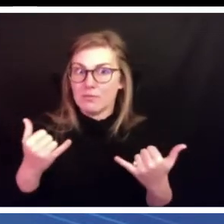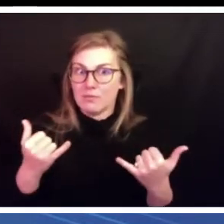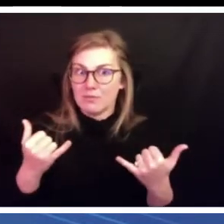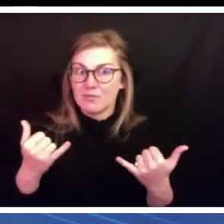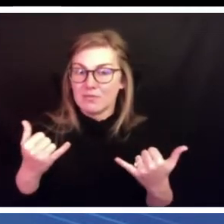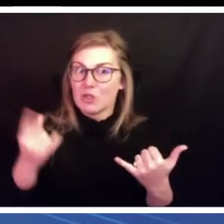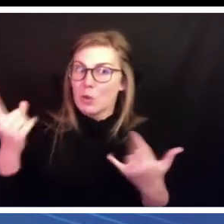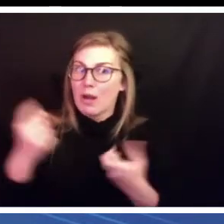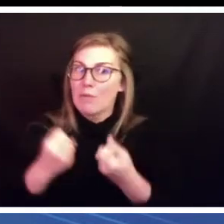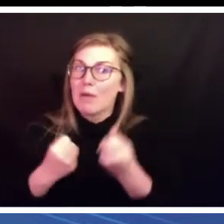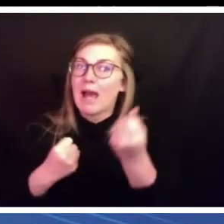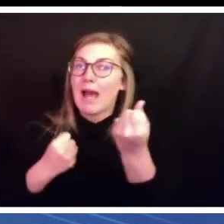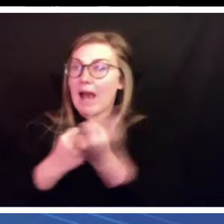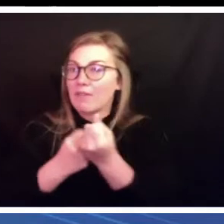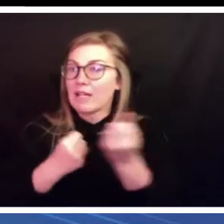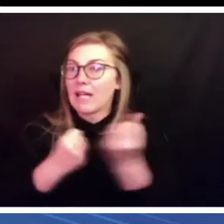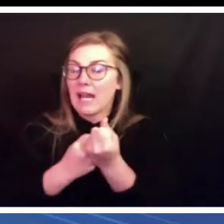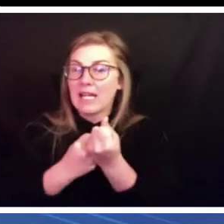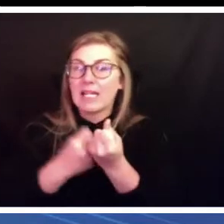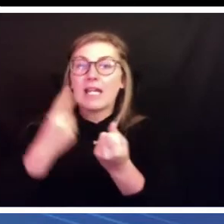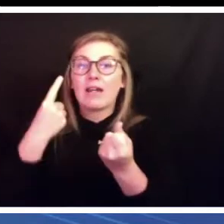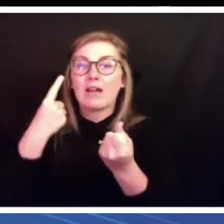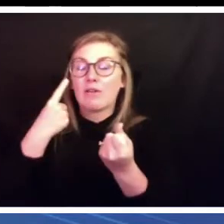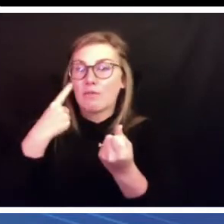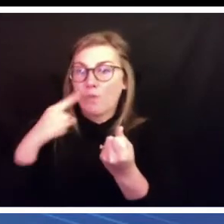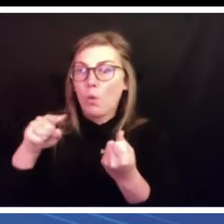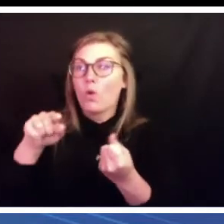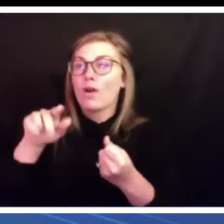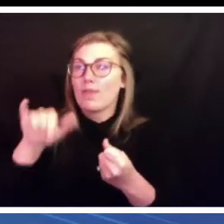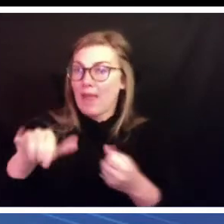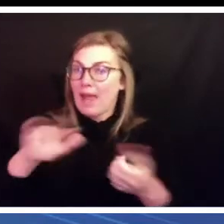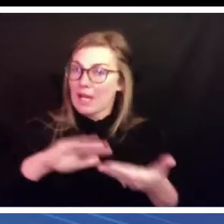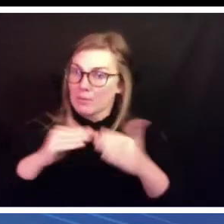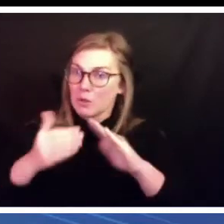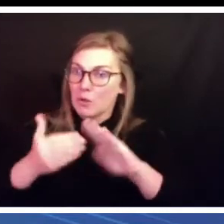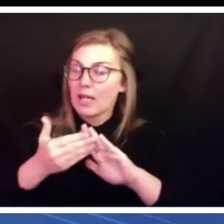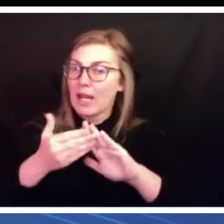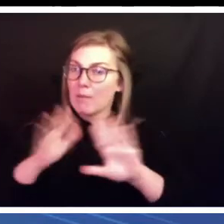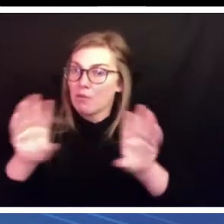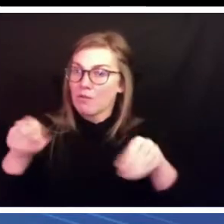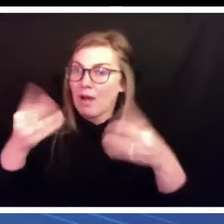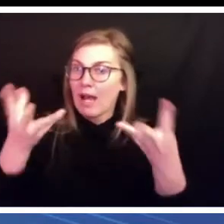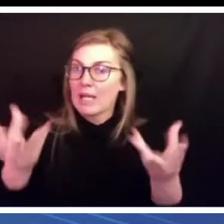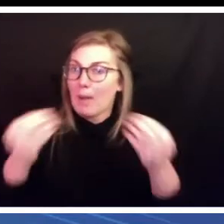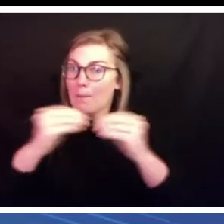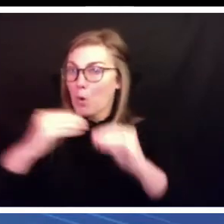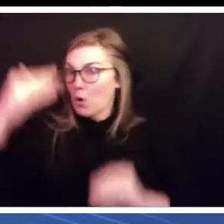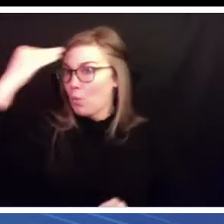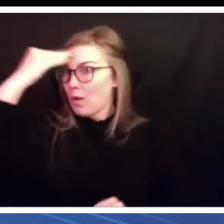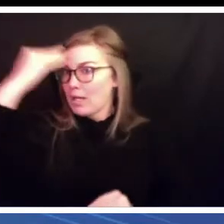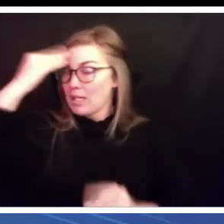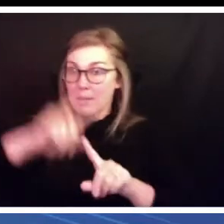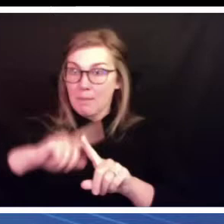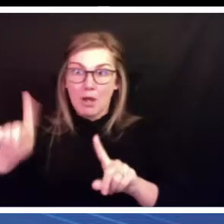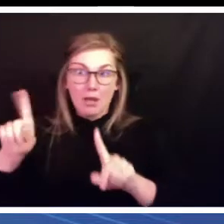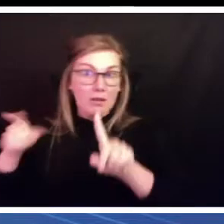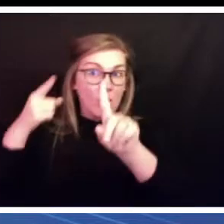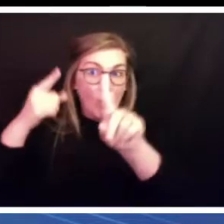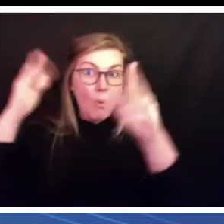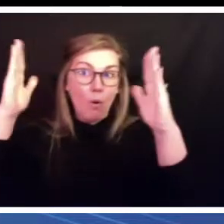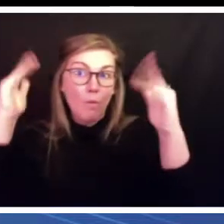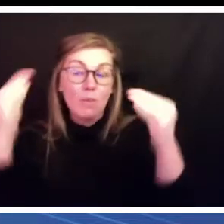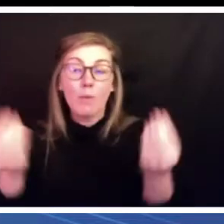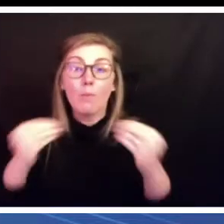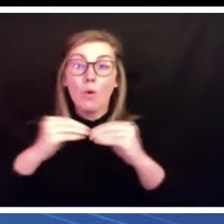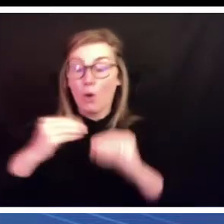description and the importance of bringing awareness to it is that the hope is that the more awareness there is, um, the more this will start to be